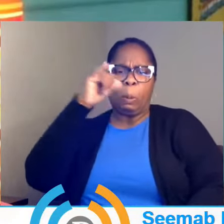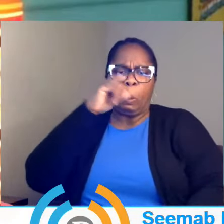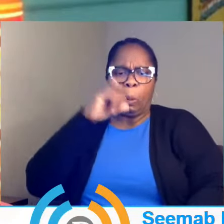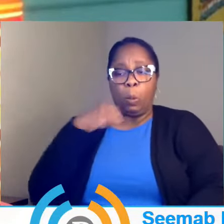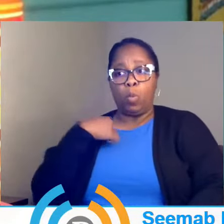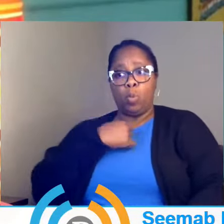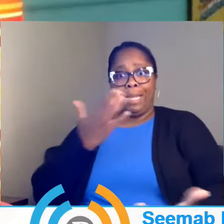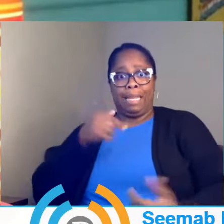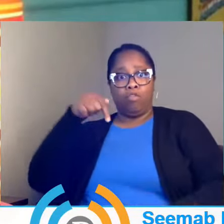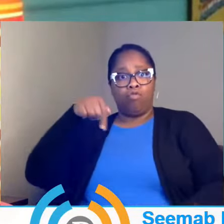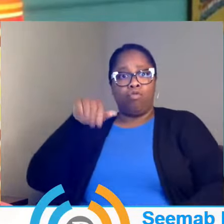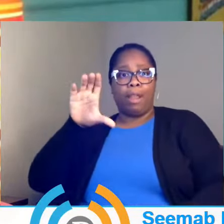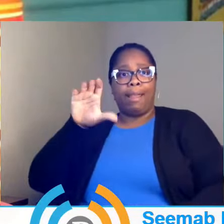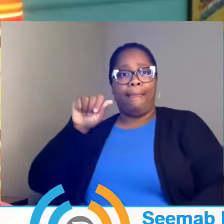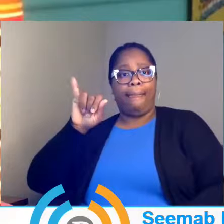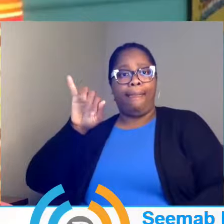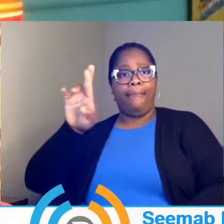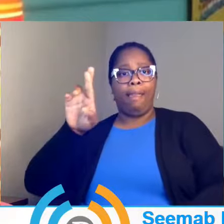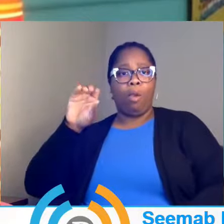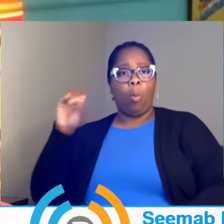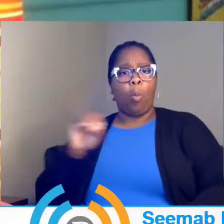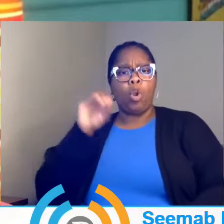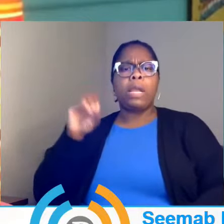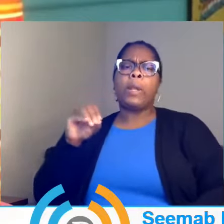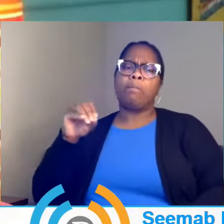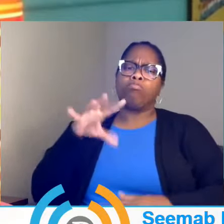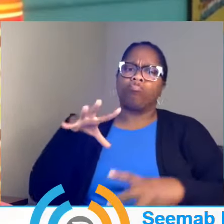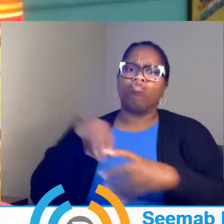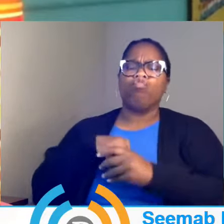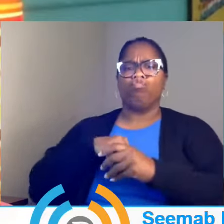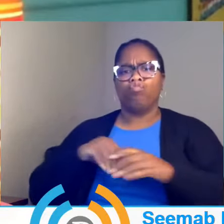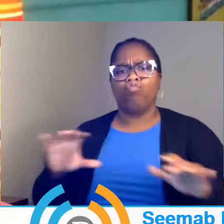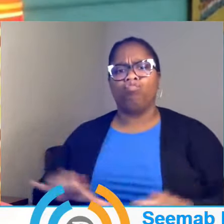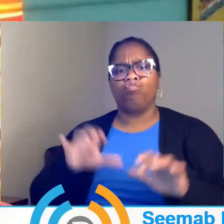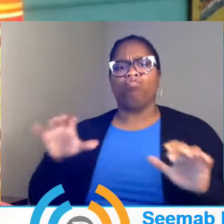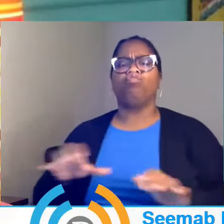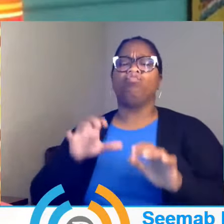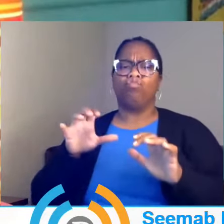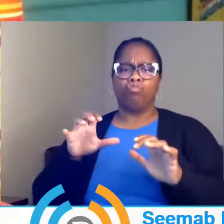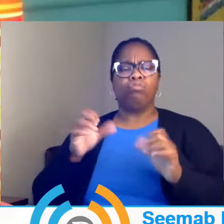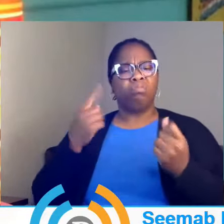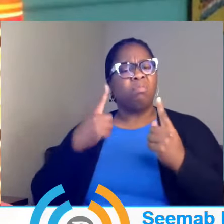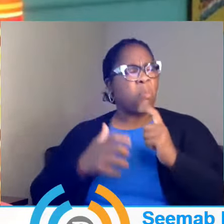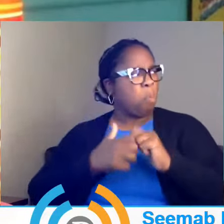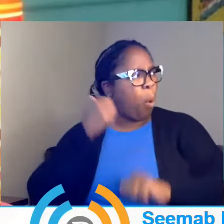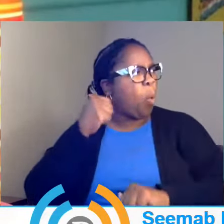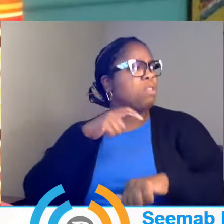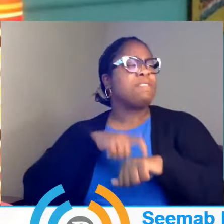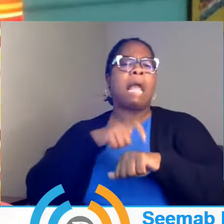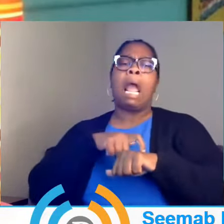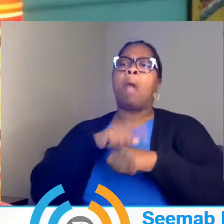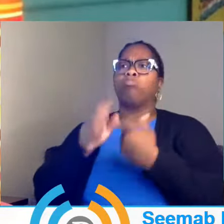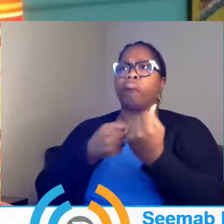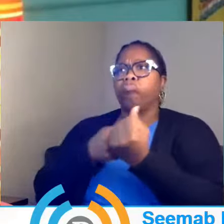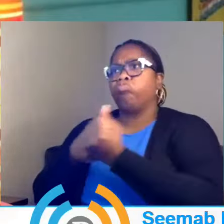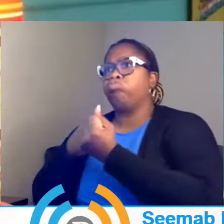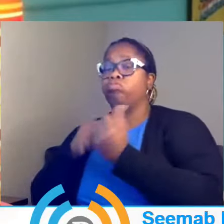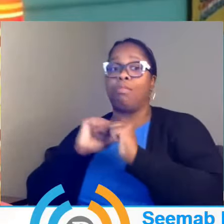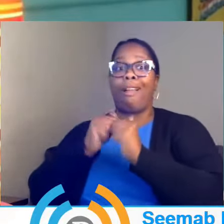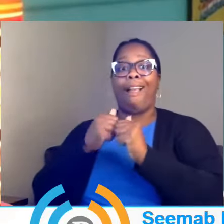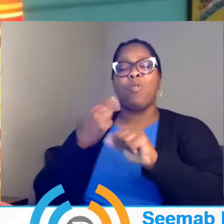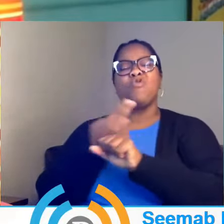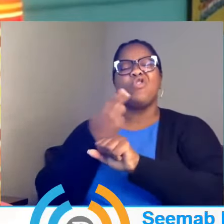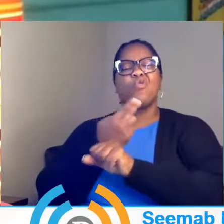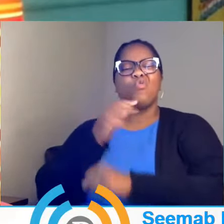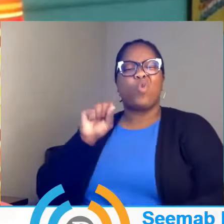have also been very active, mostly also reinforcing information through social media, which has been